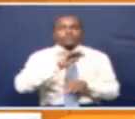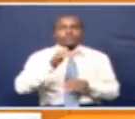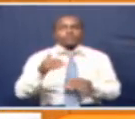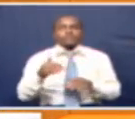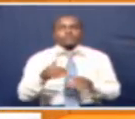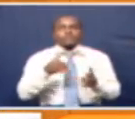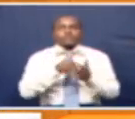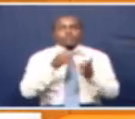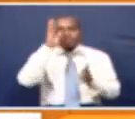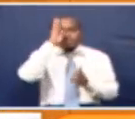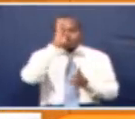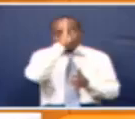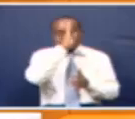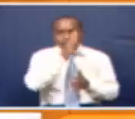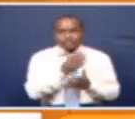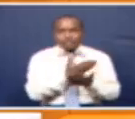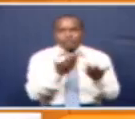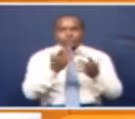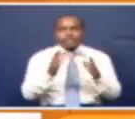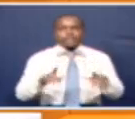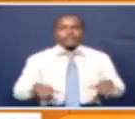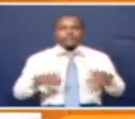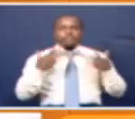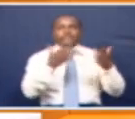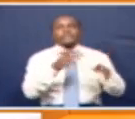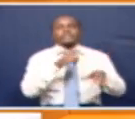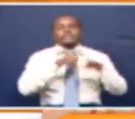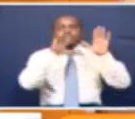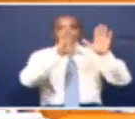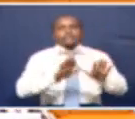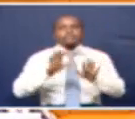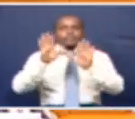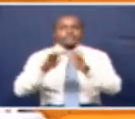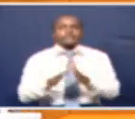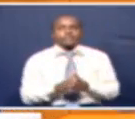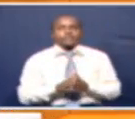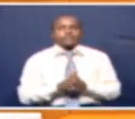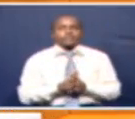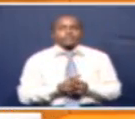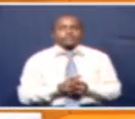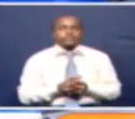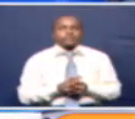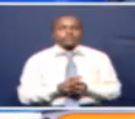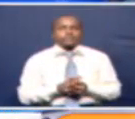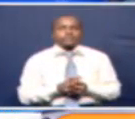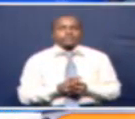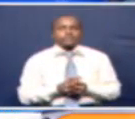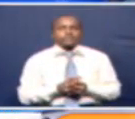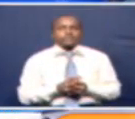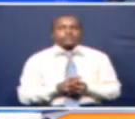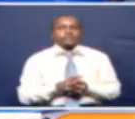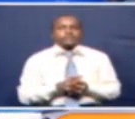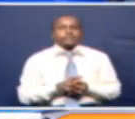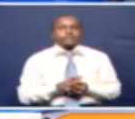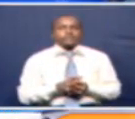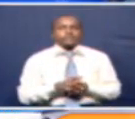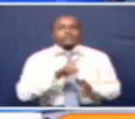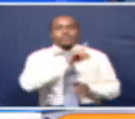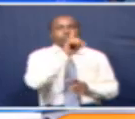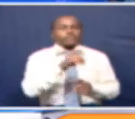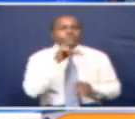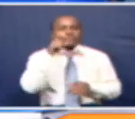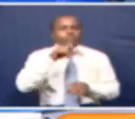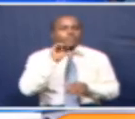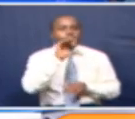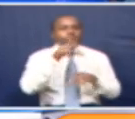even Bungoma, where they literally lived there during campaigns, could not even turn out at 20%. The question that you need to ask